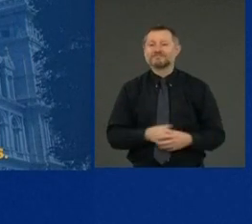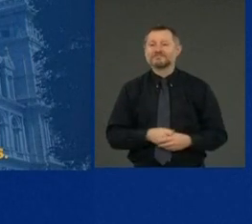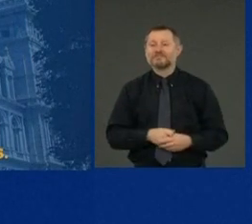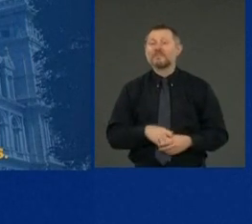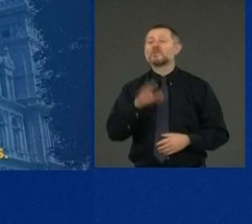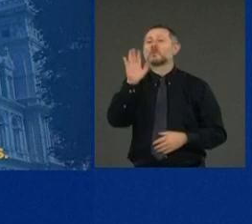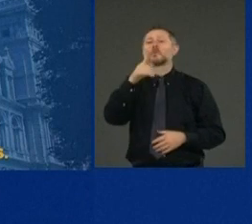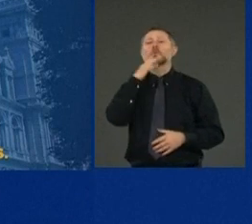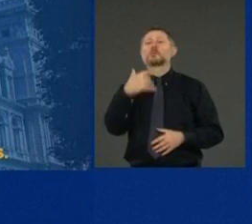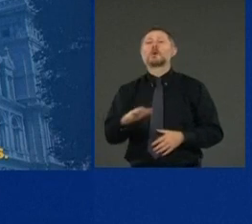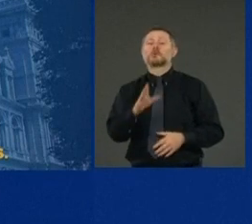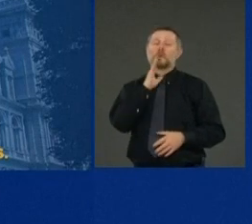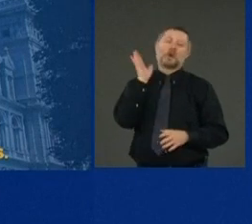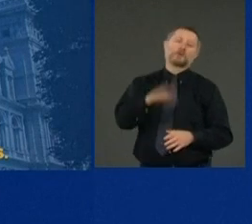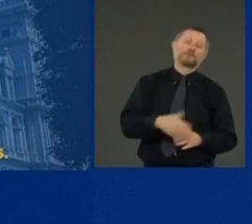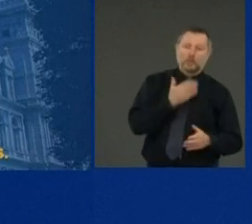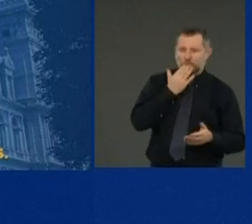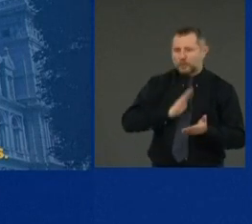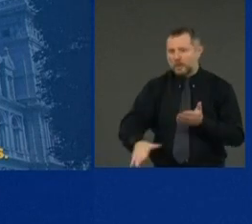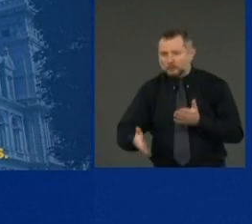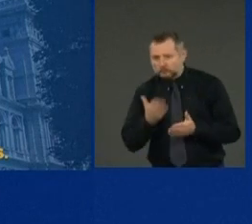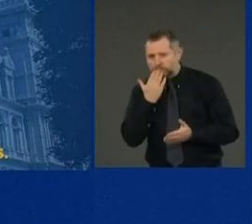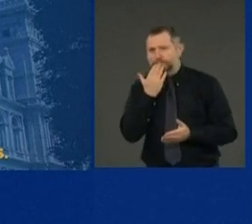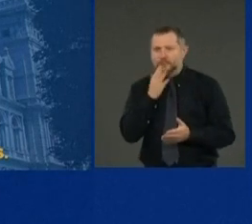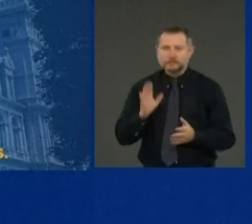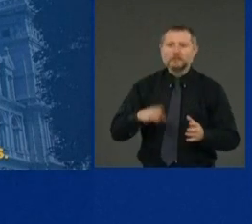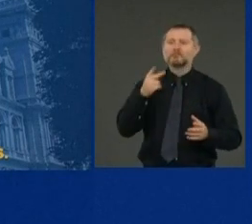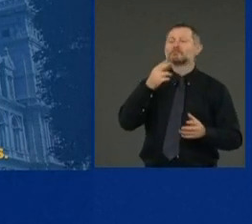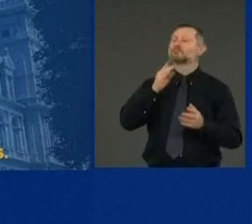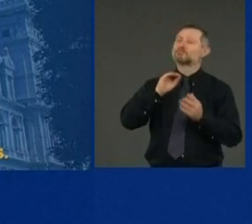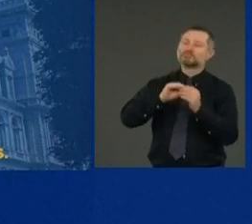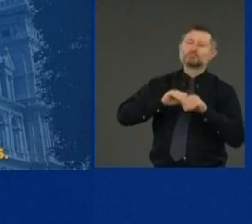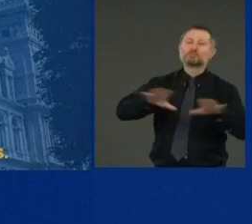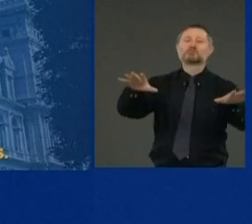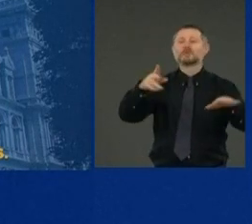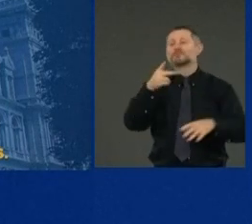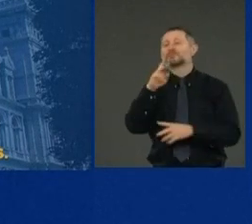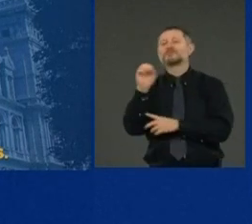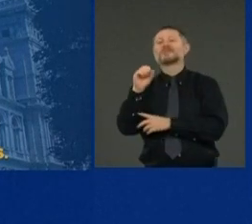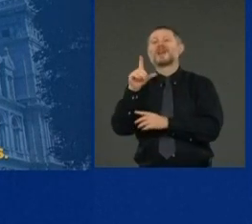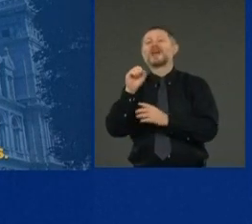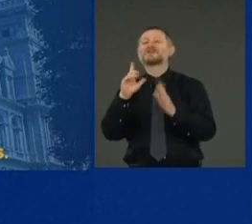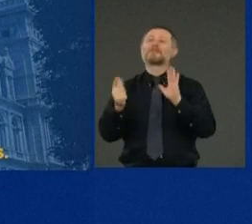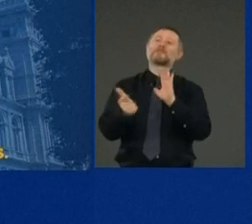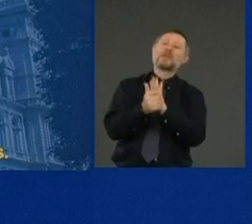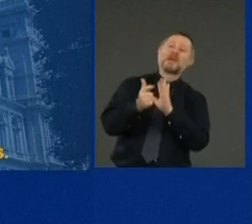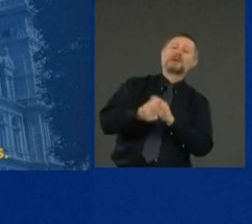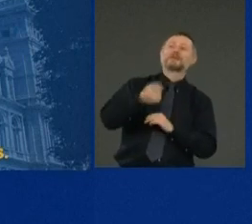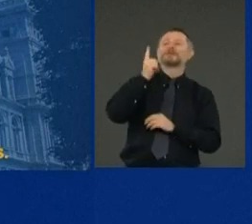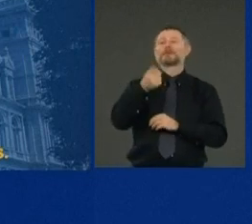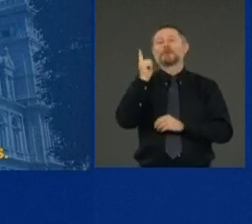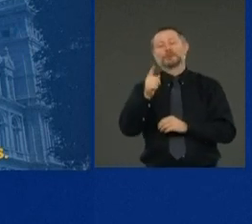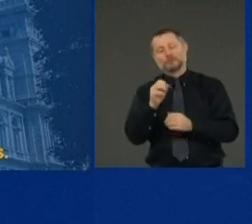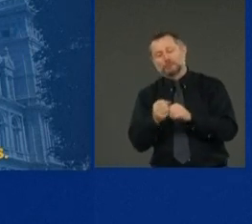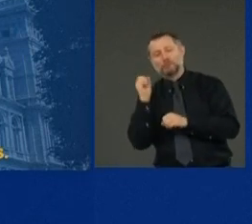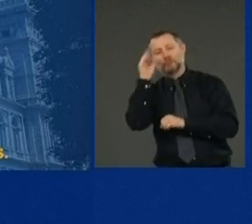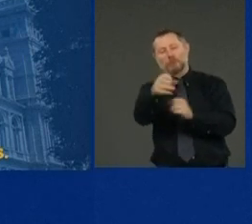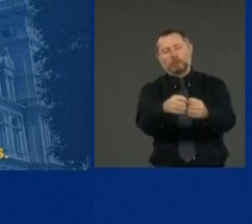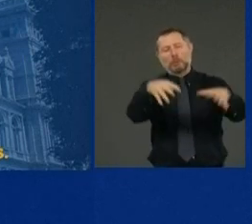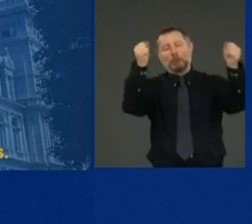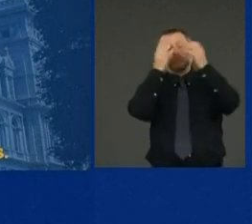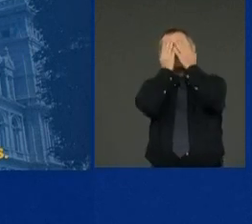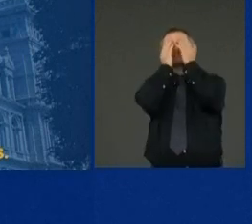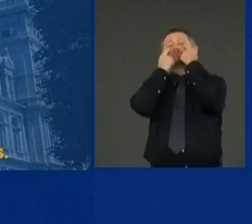all these politicians put a press release. I think we should change tear gas. I think we should change rubber